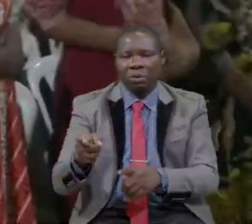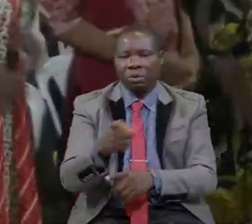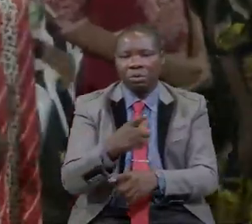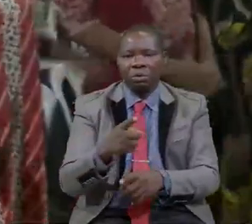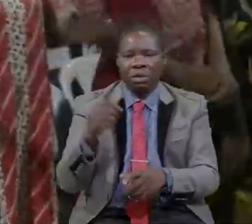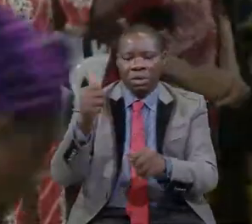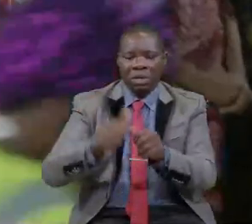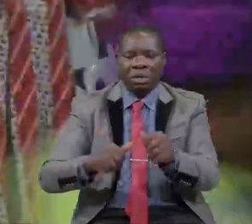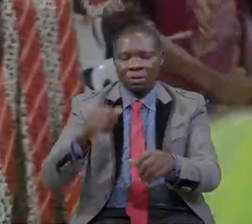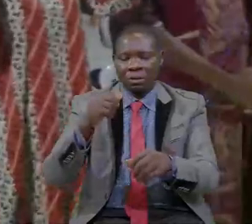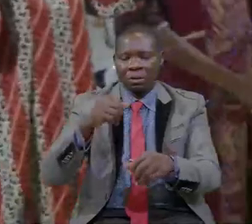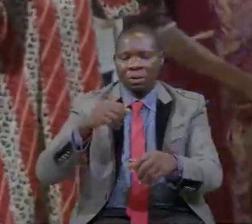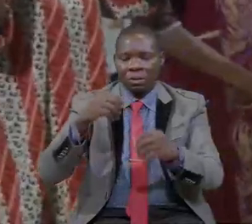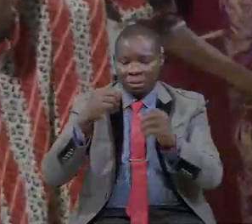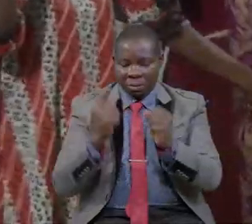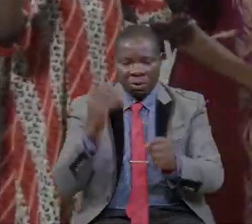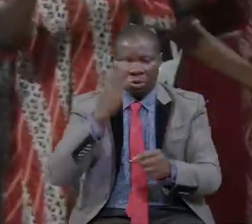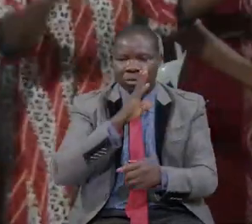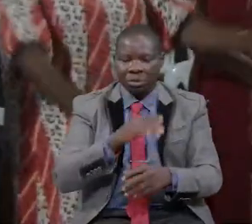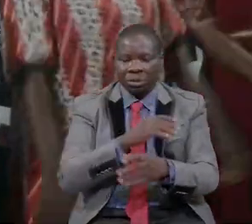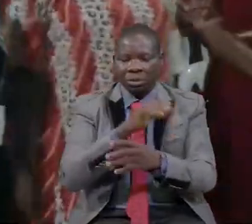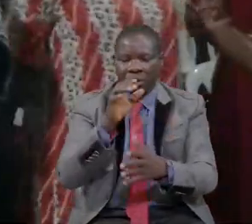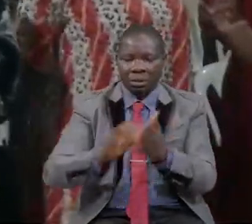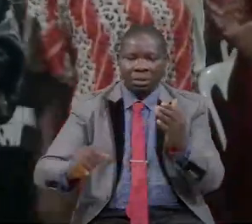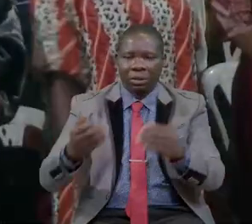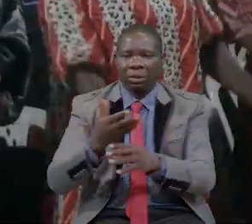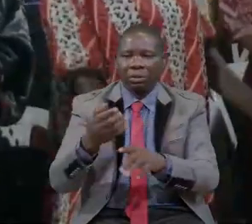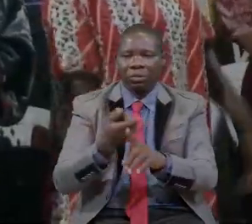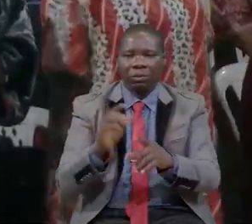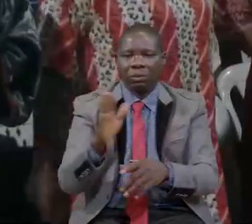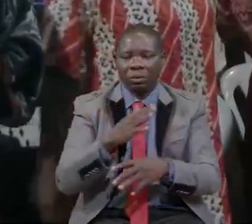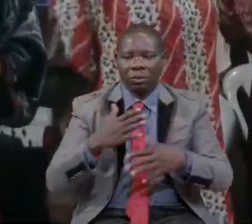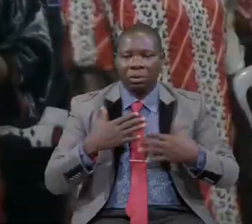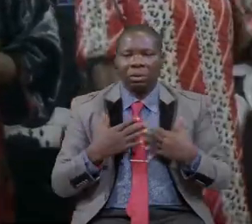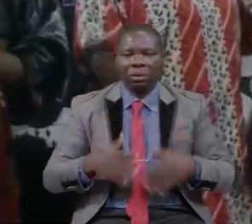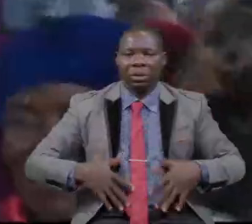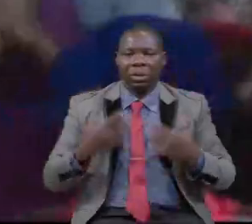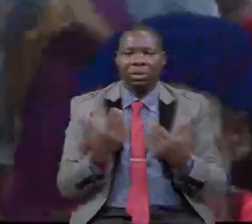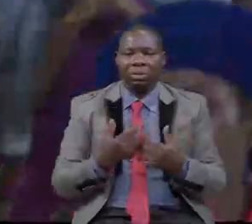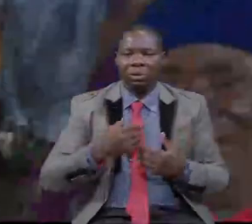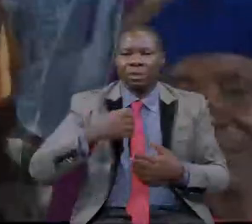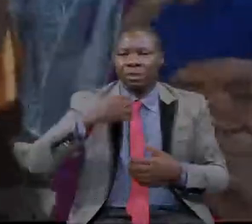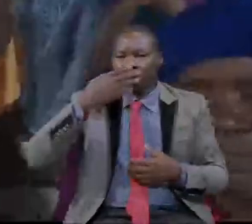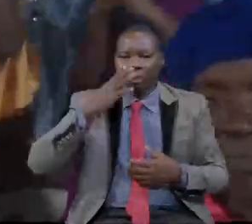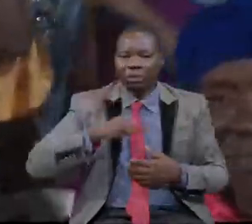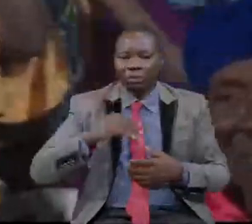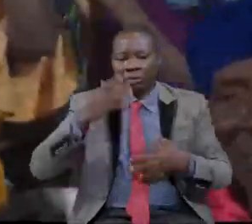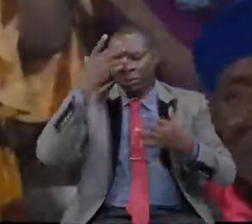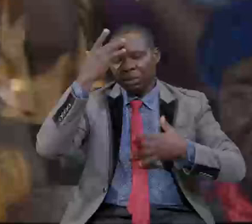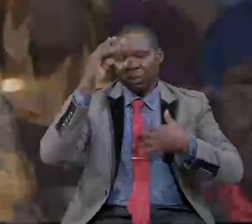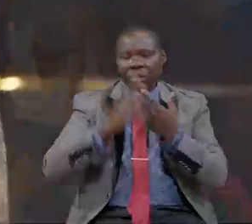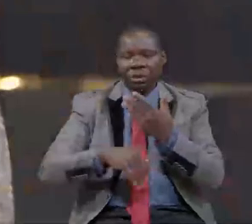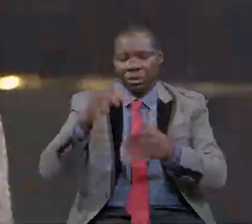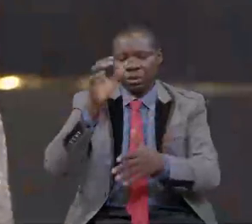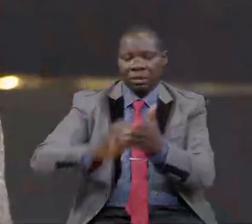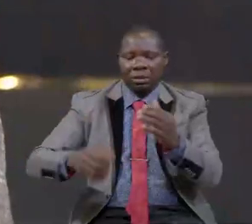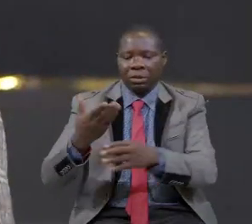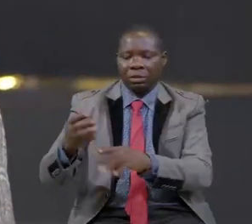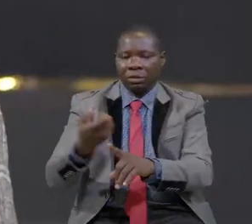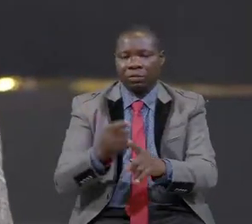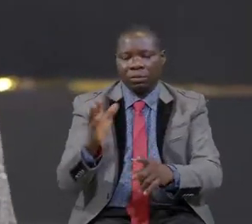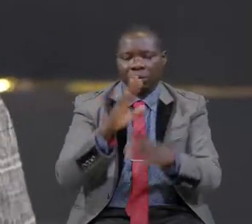your life. Harm taken away from your life. Sickness taken away from your